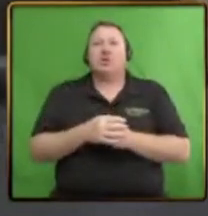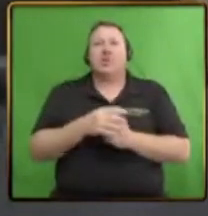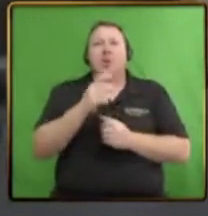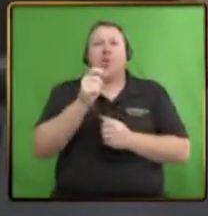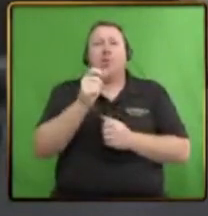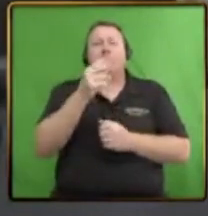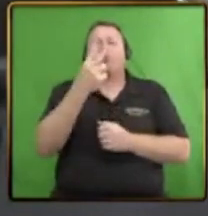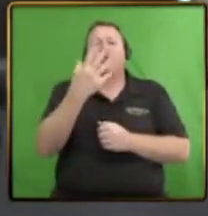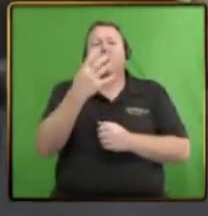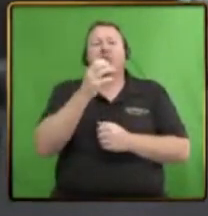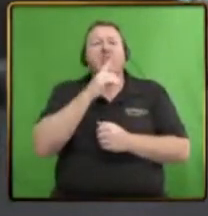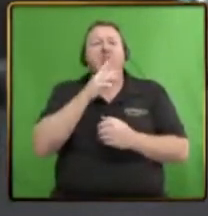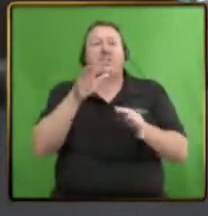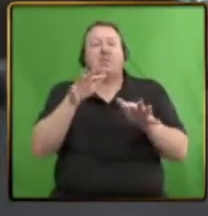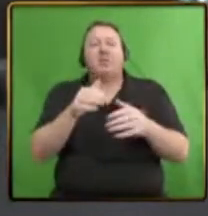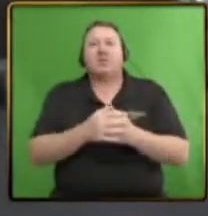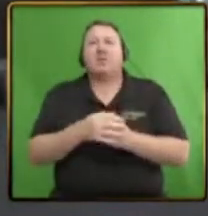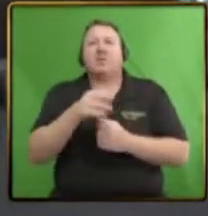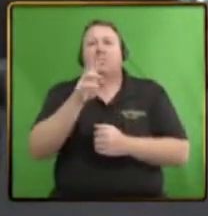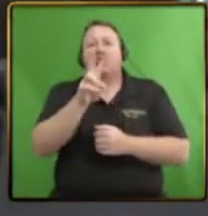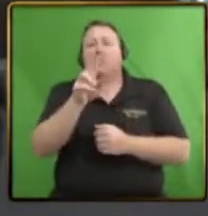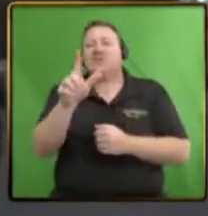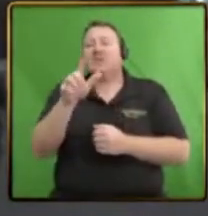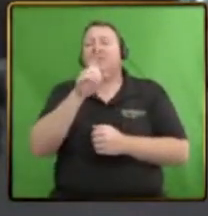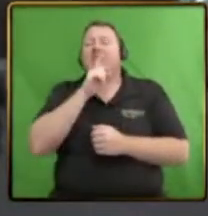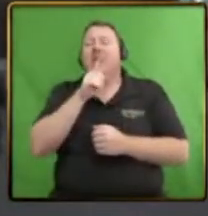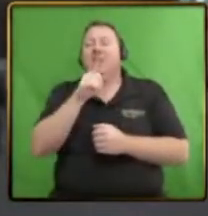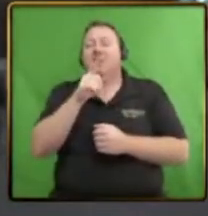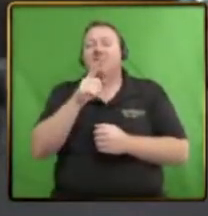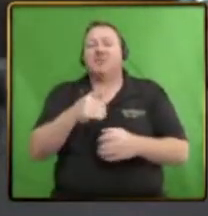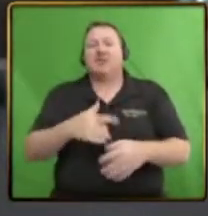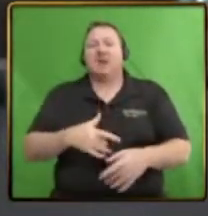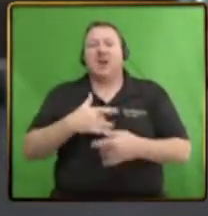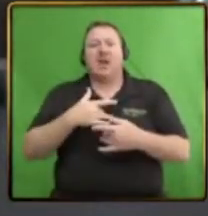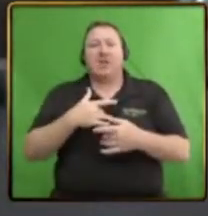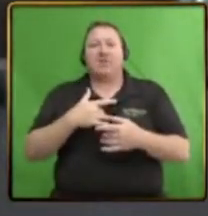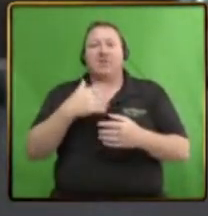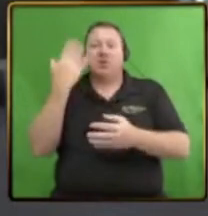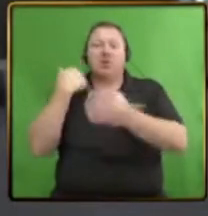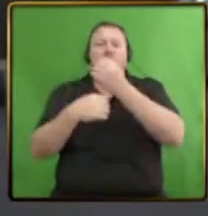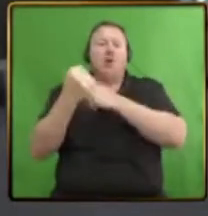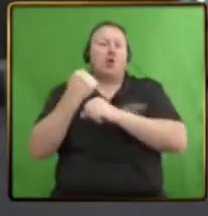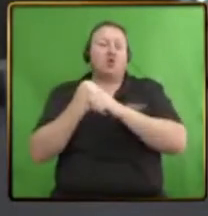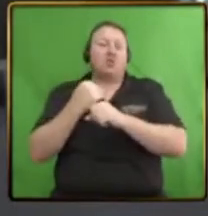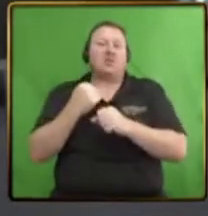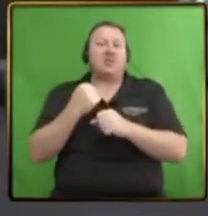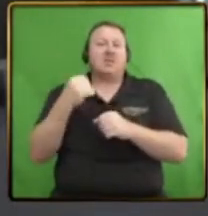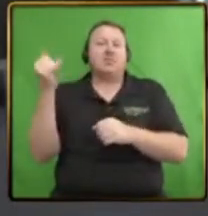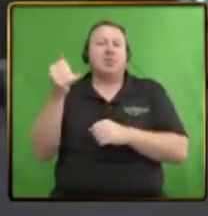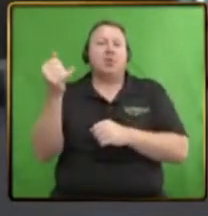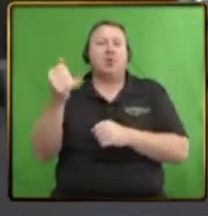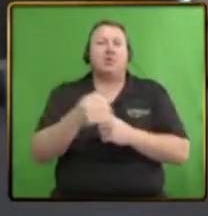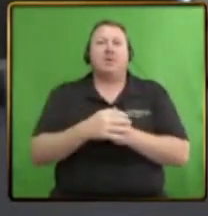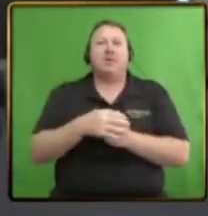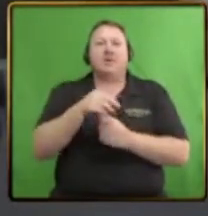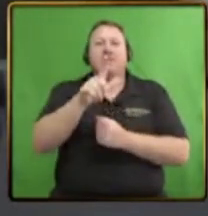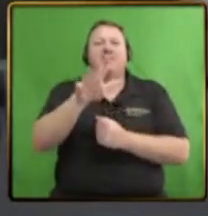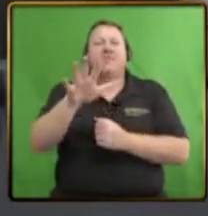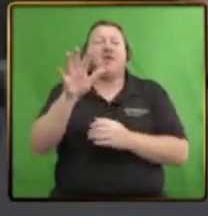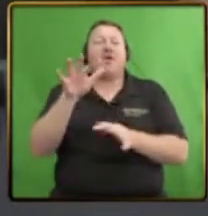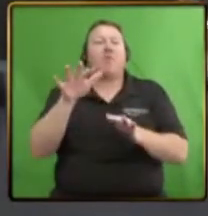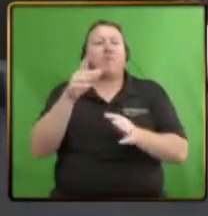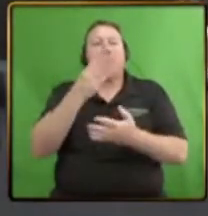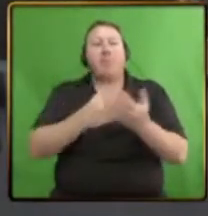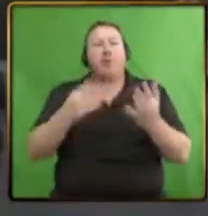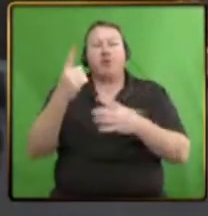lost. More than 27,000 lives and people were murdered last year alone. That's 75 people per day. What